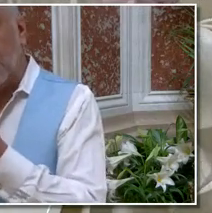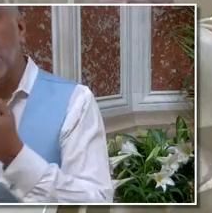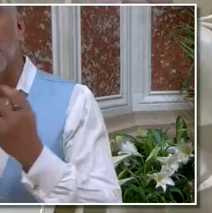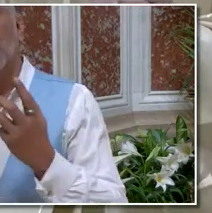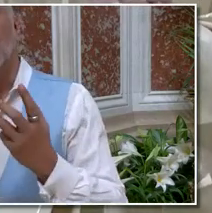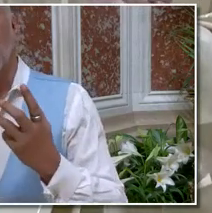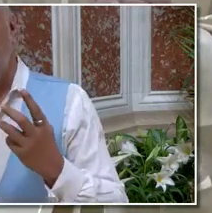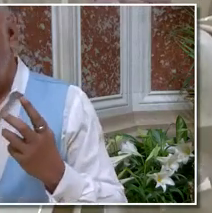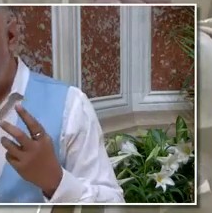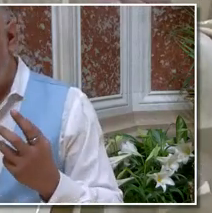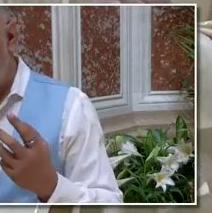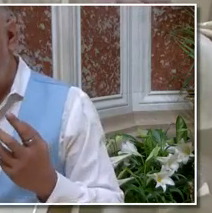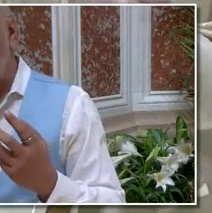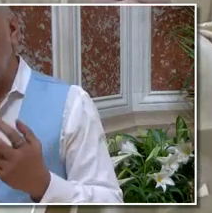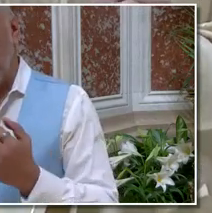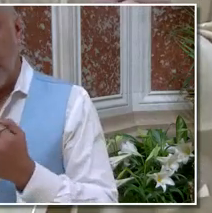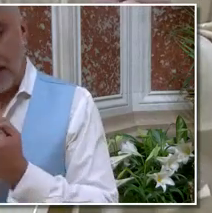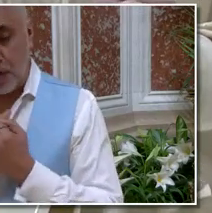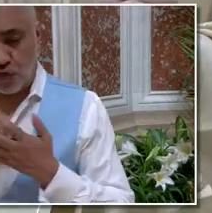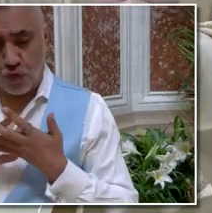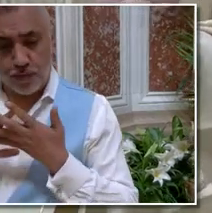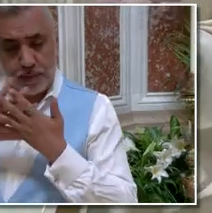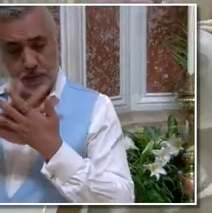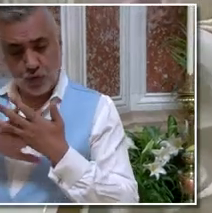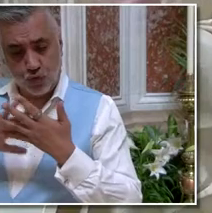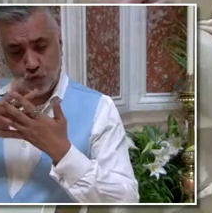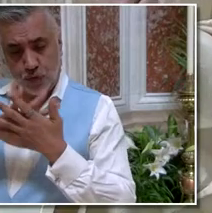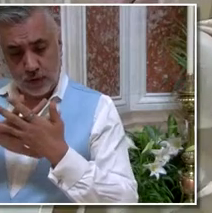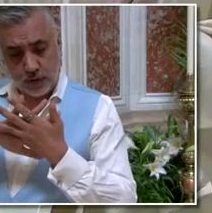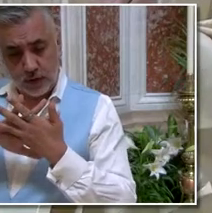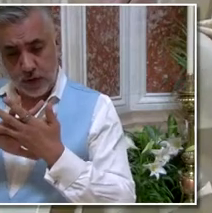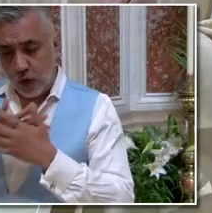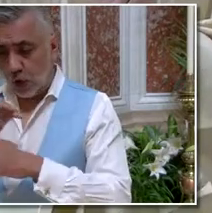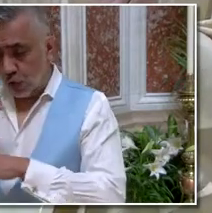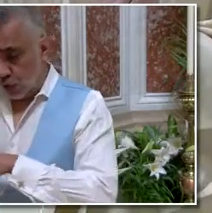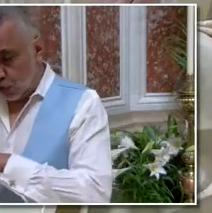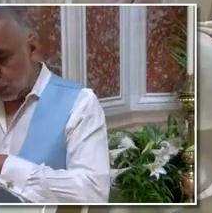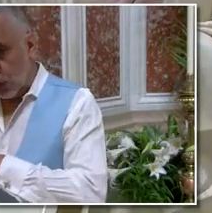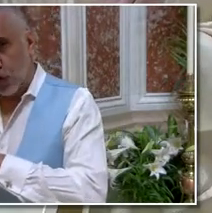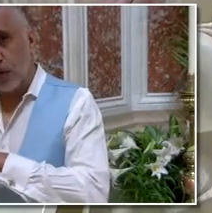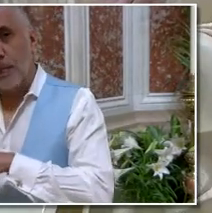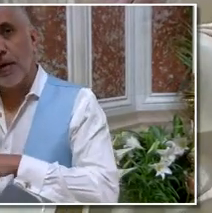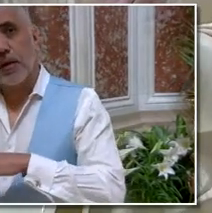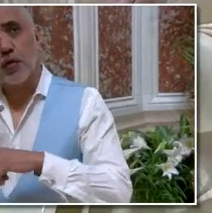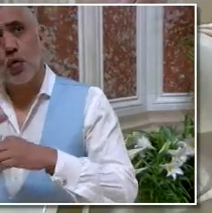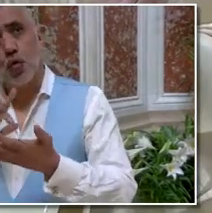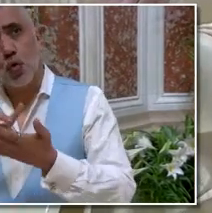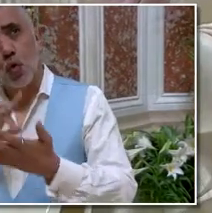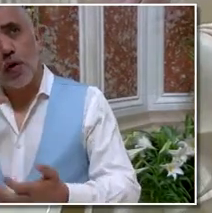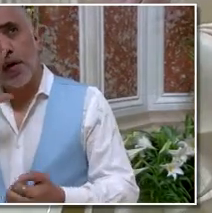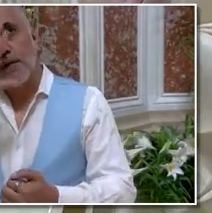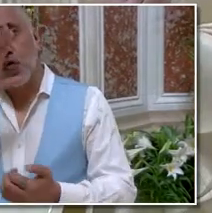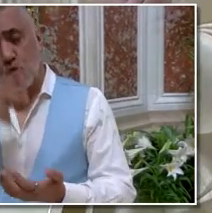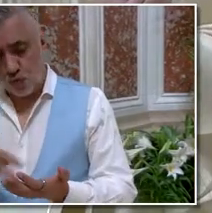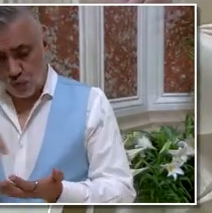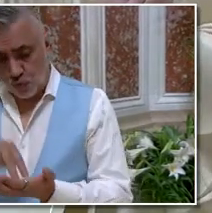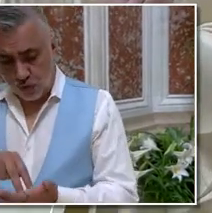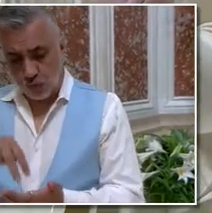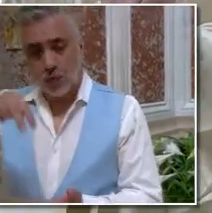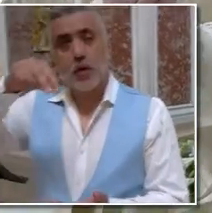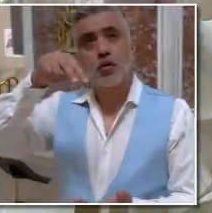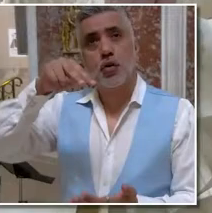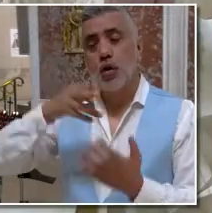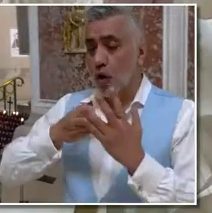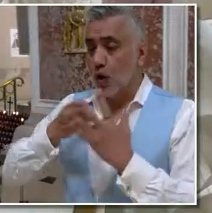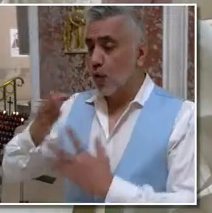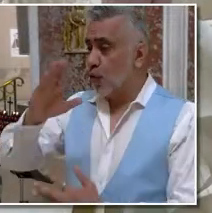that renewed by the Paschal mysteries, she may come to the glory of the resurrection